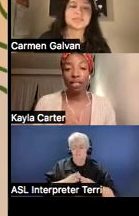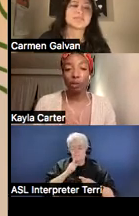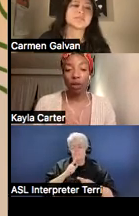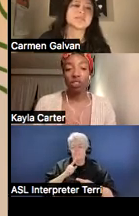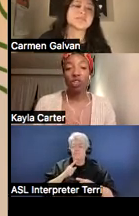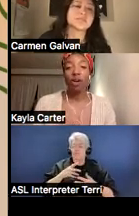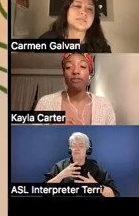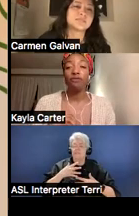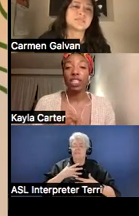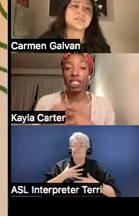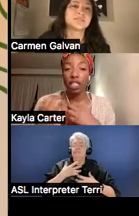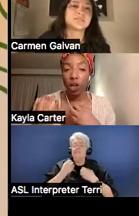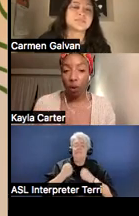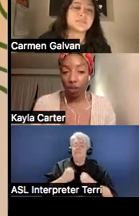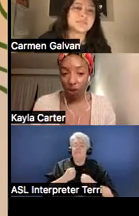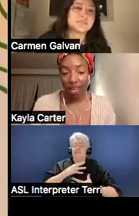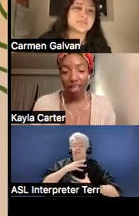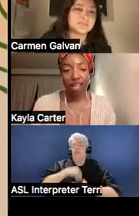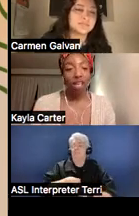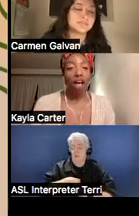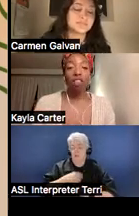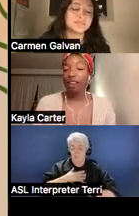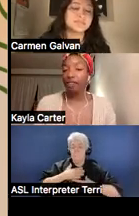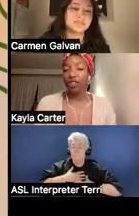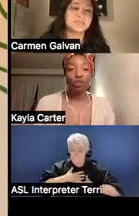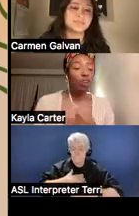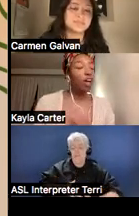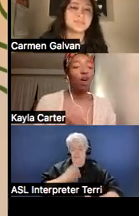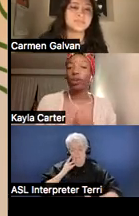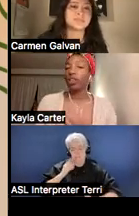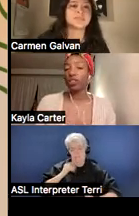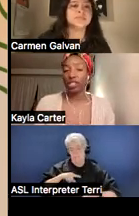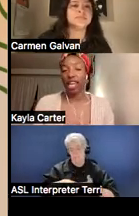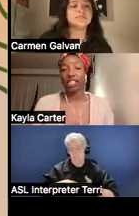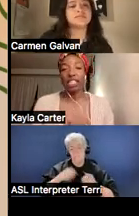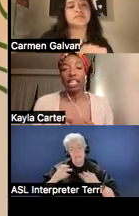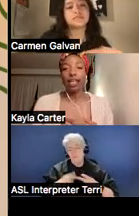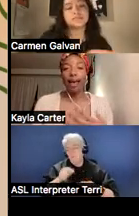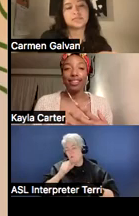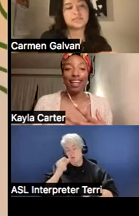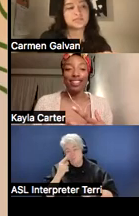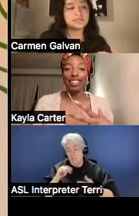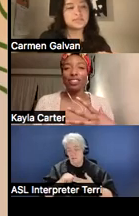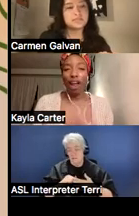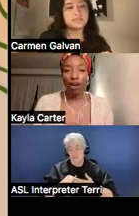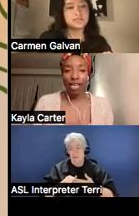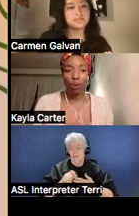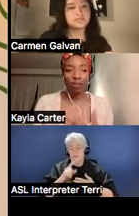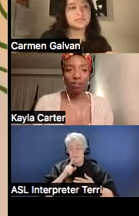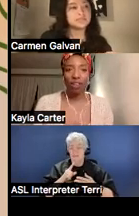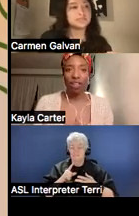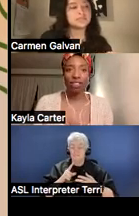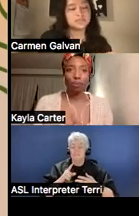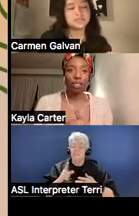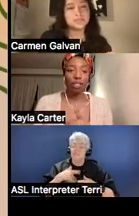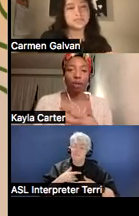embodied experience. You are physically going through it. A lot of us do not always understand that sense of tiredness that we